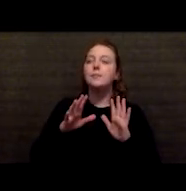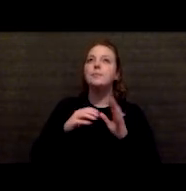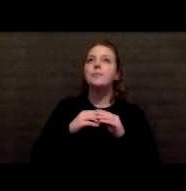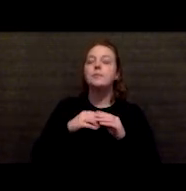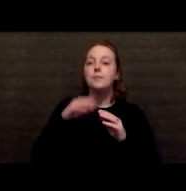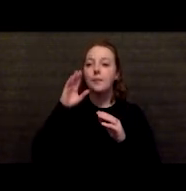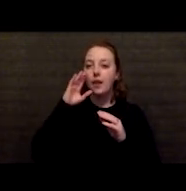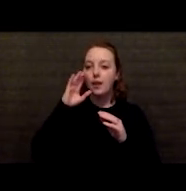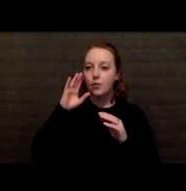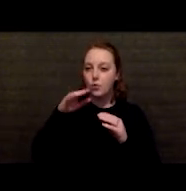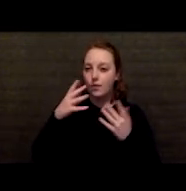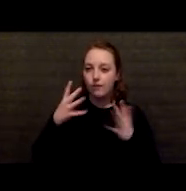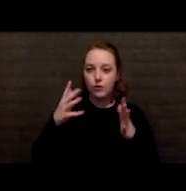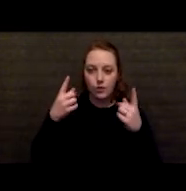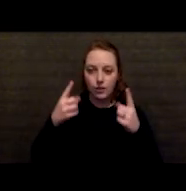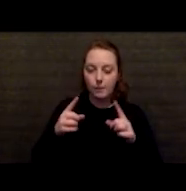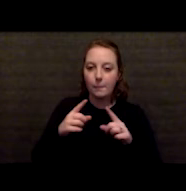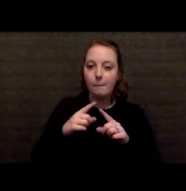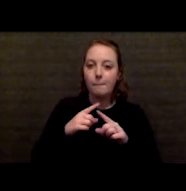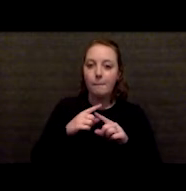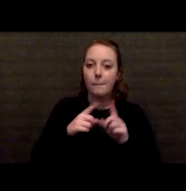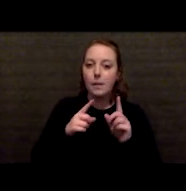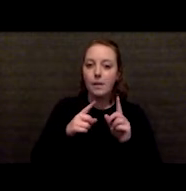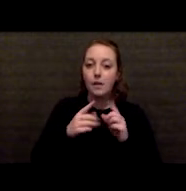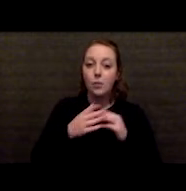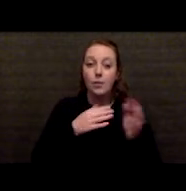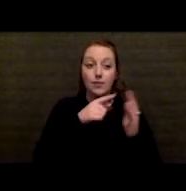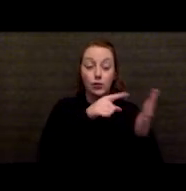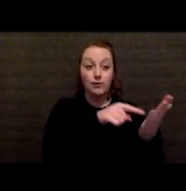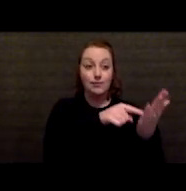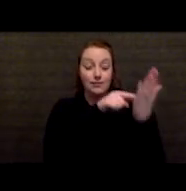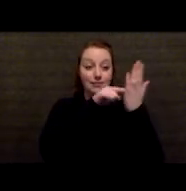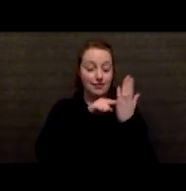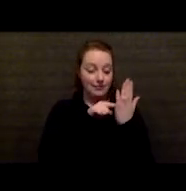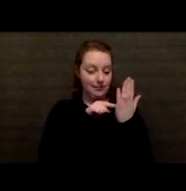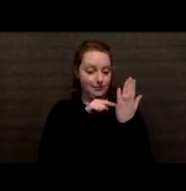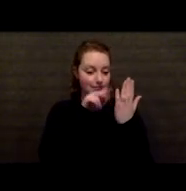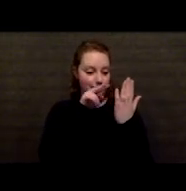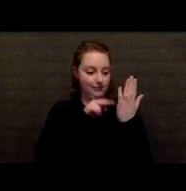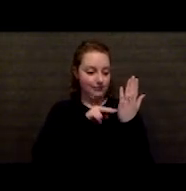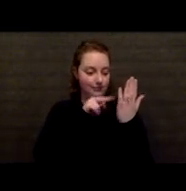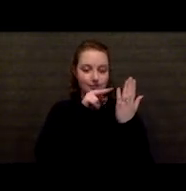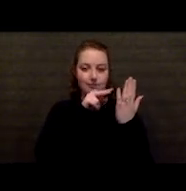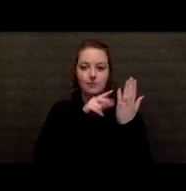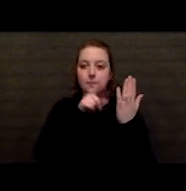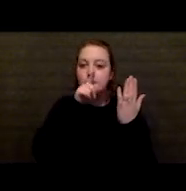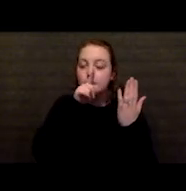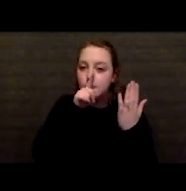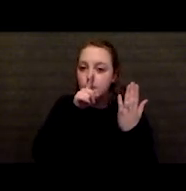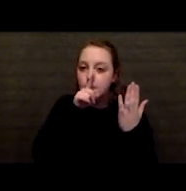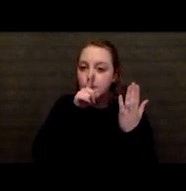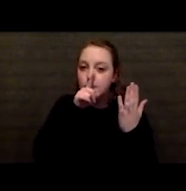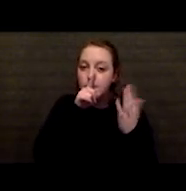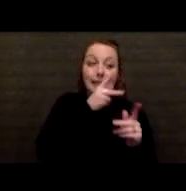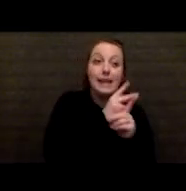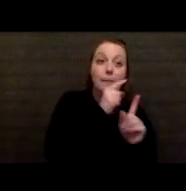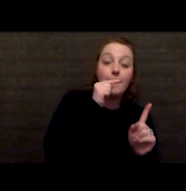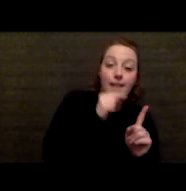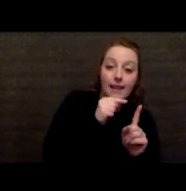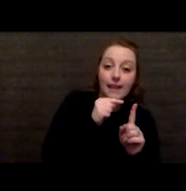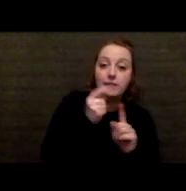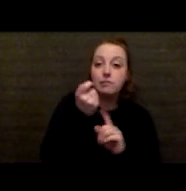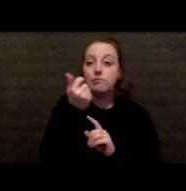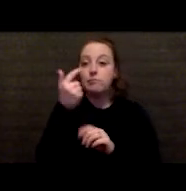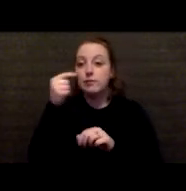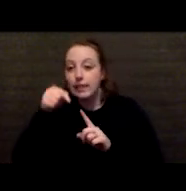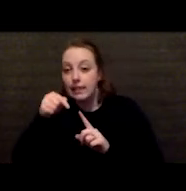what's been chosen to be shown to us does not include, this is what I think we should keep. This is what I think we can build upon. This is